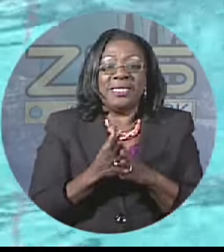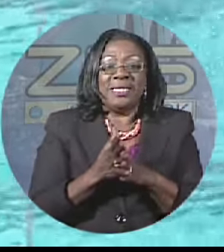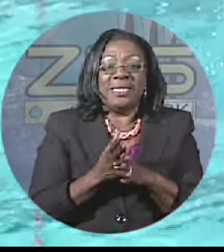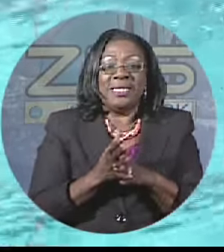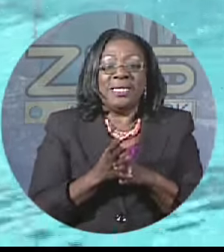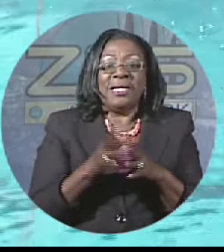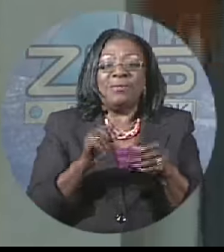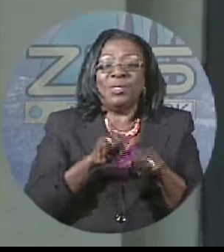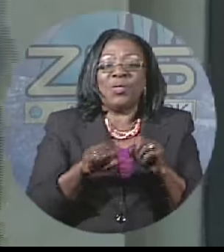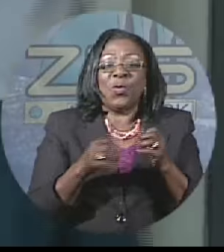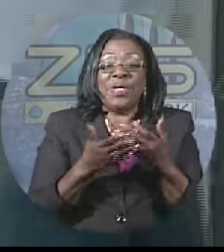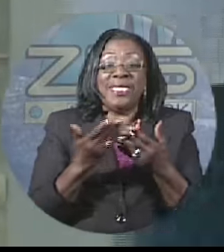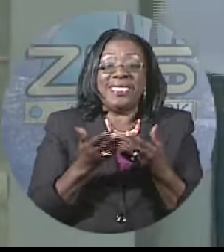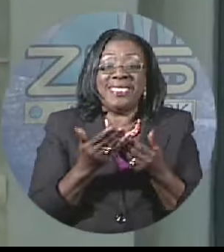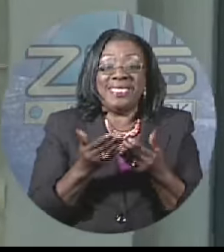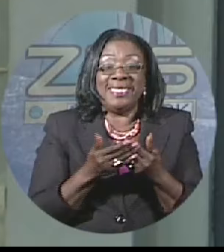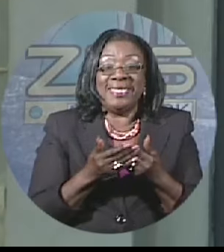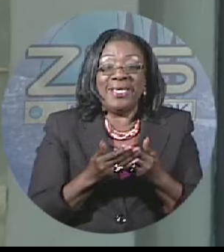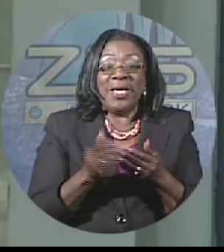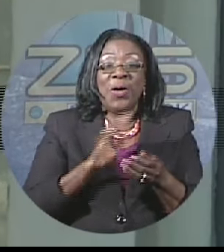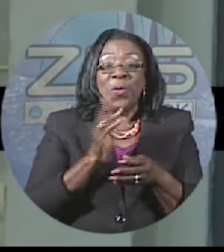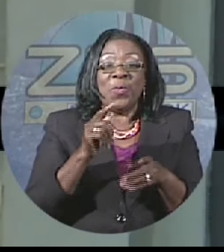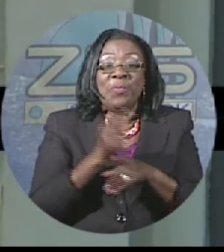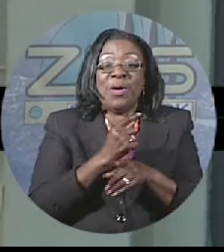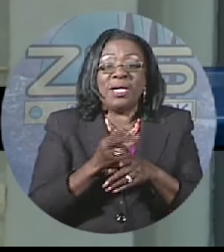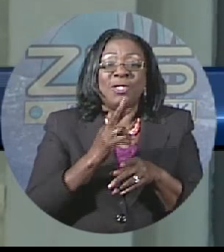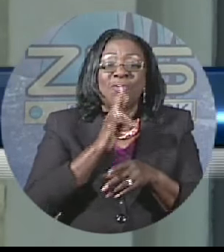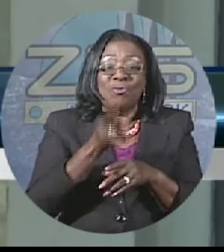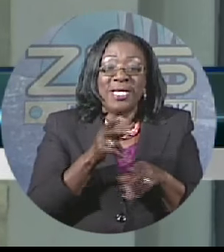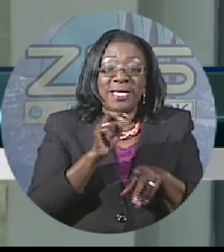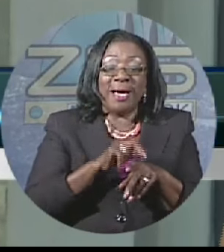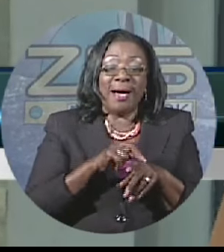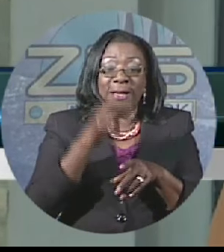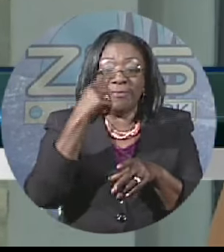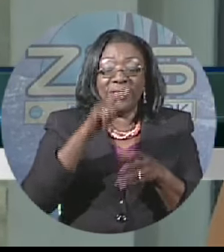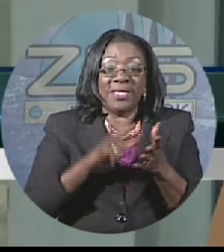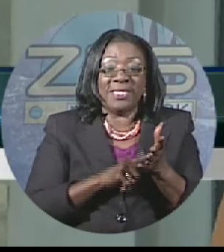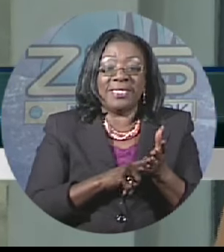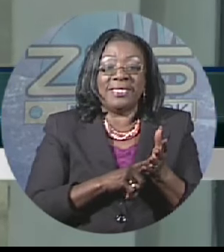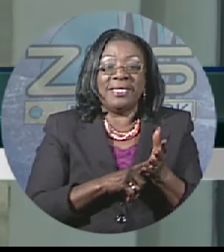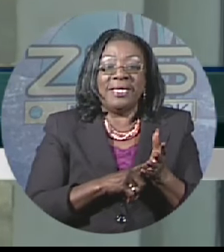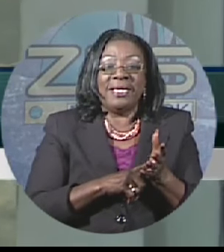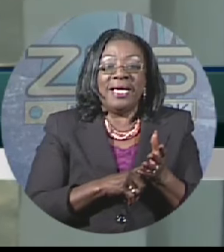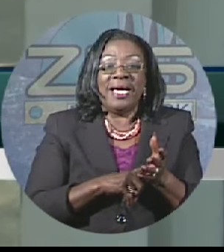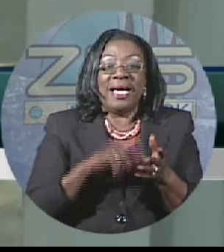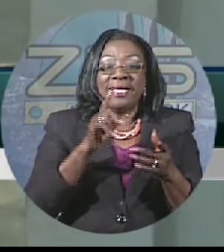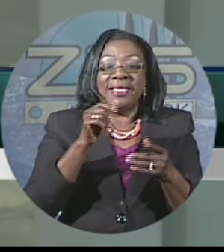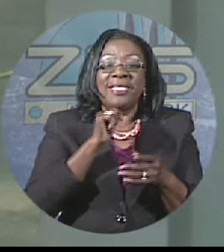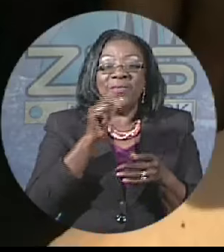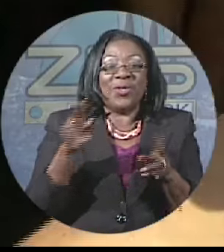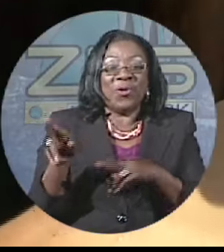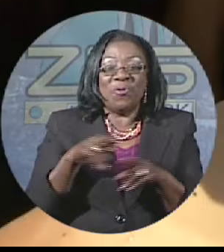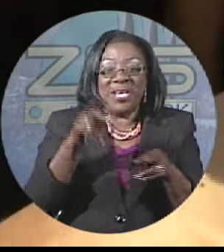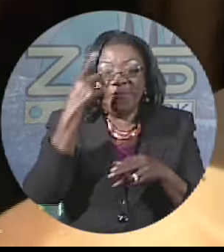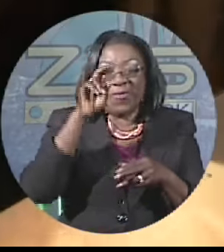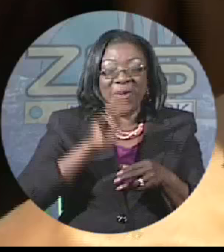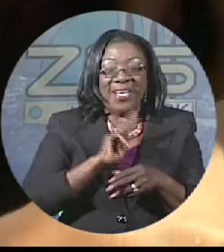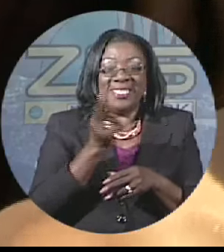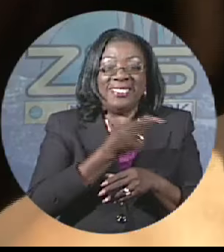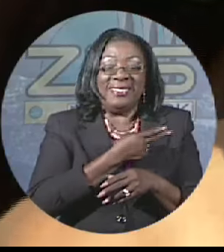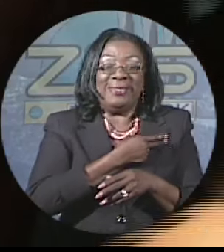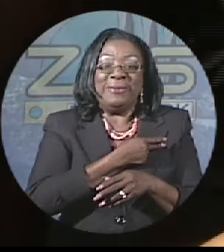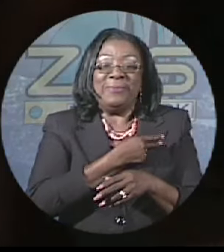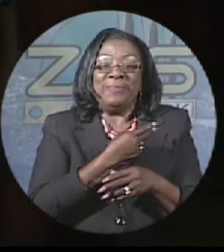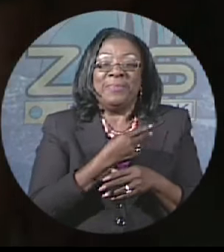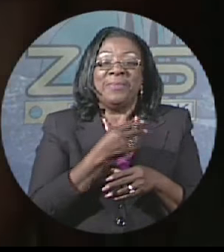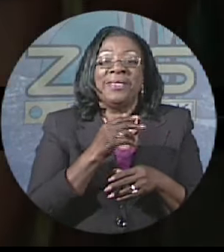was so easy? No, I mean, we practiced really hard for this, but I think they just wasn't ready for us. I didn't play as planned.